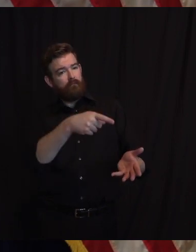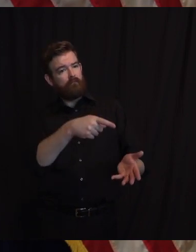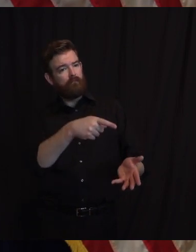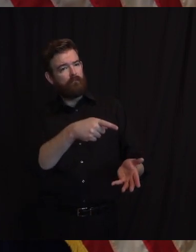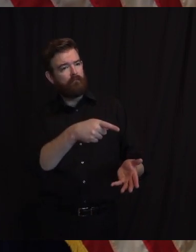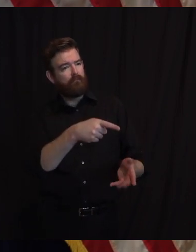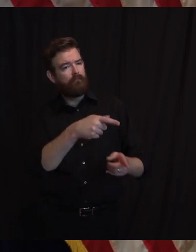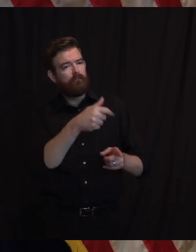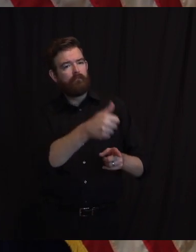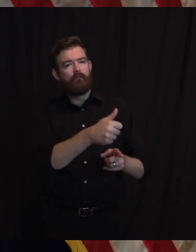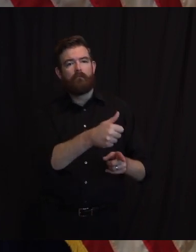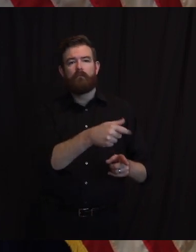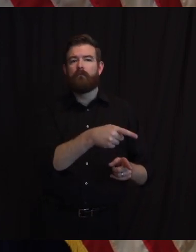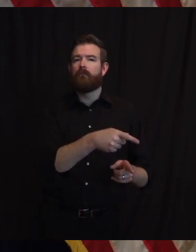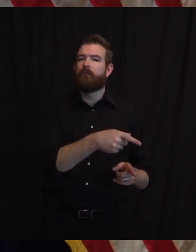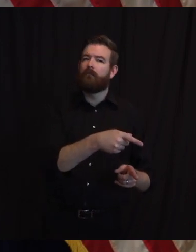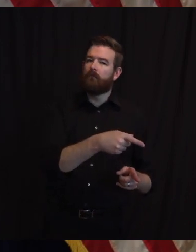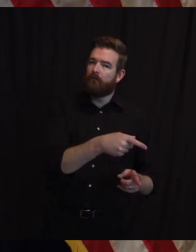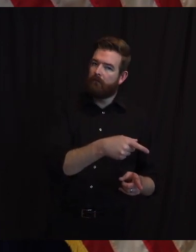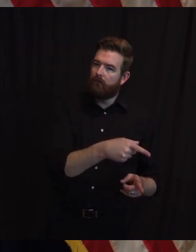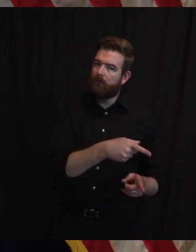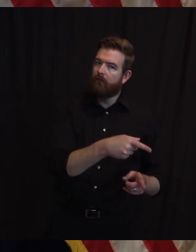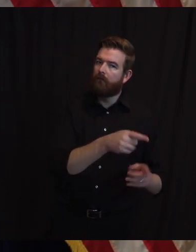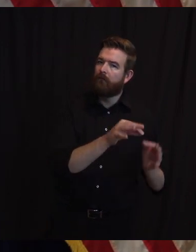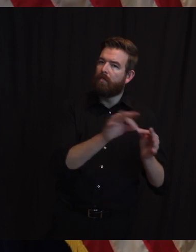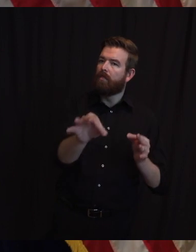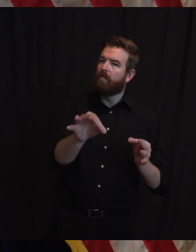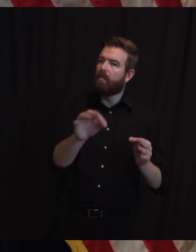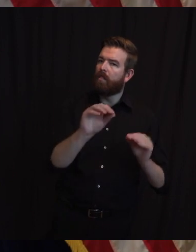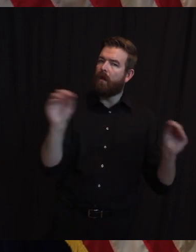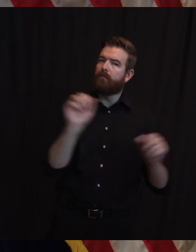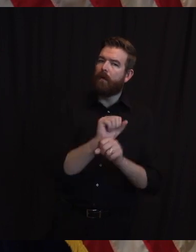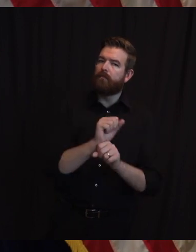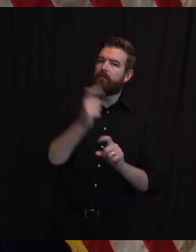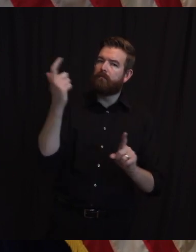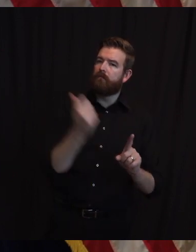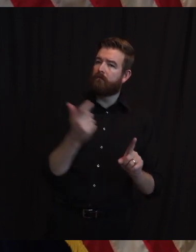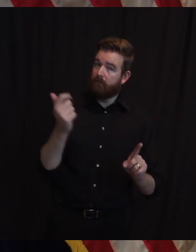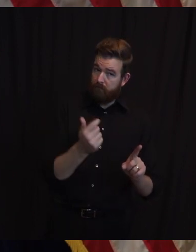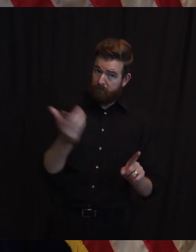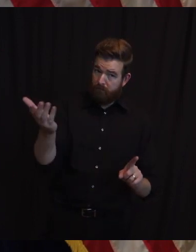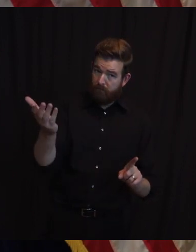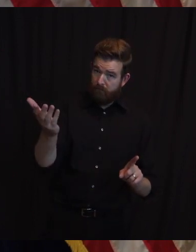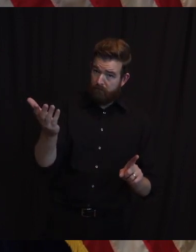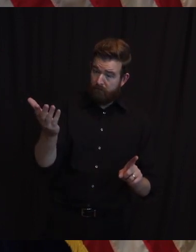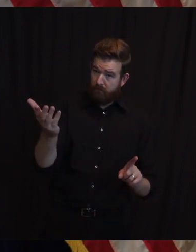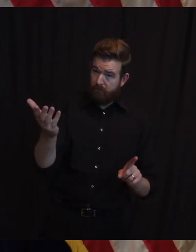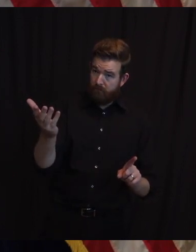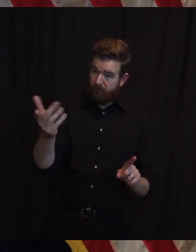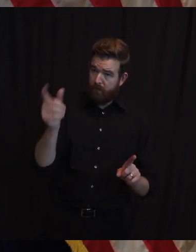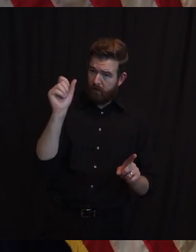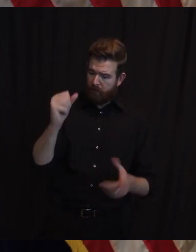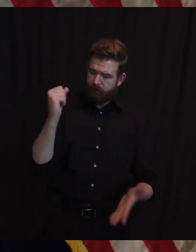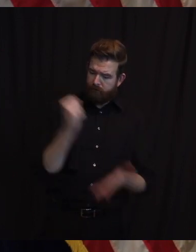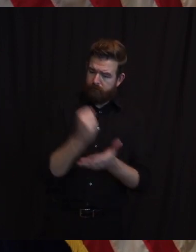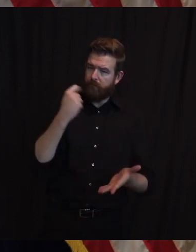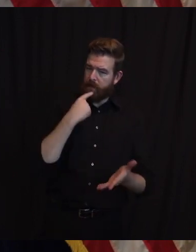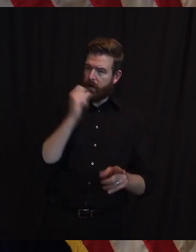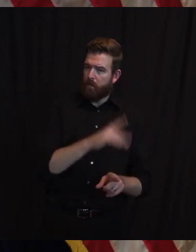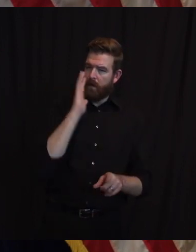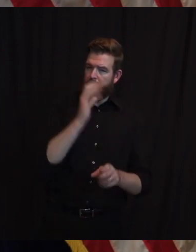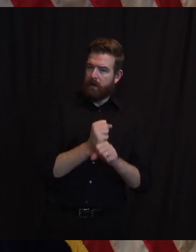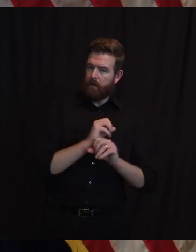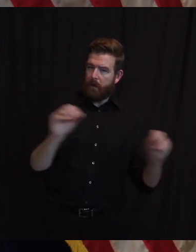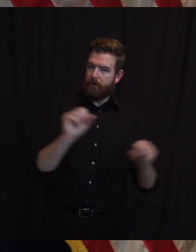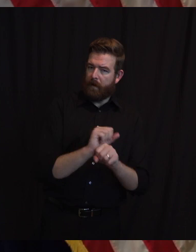24th. Has anyone been told they can certify, and is there a new delay for these claimants? Many school districts have planned drive-in